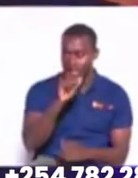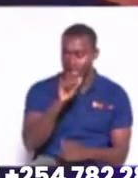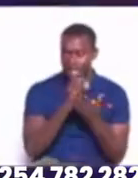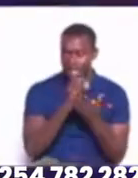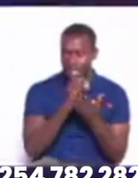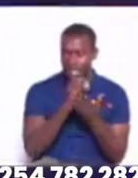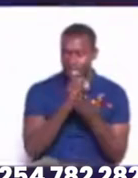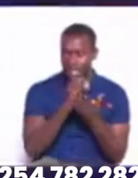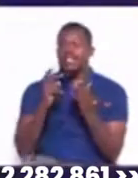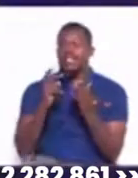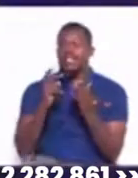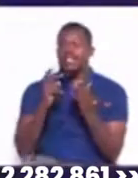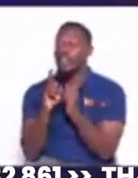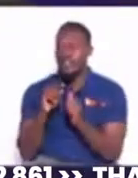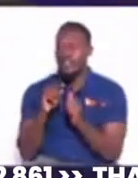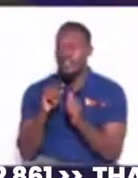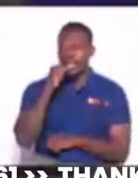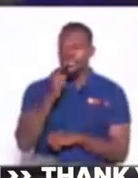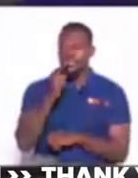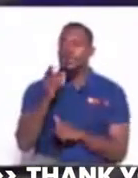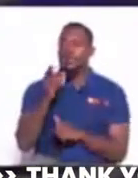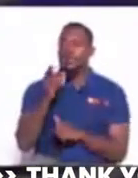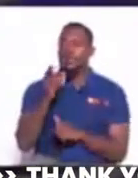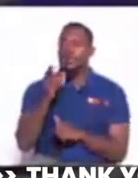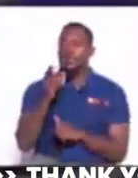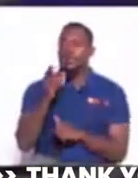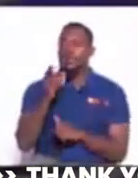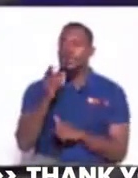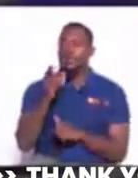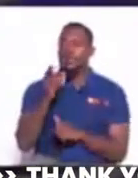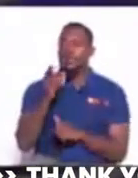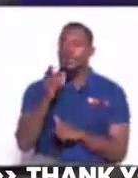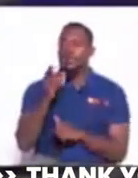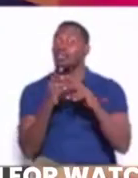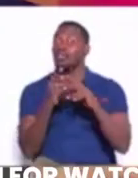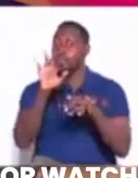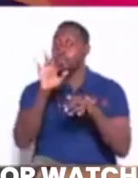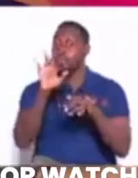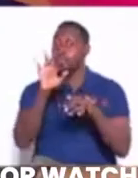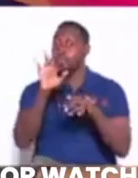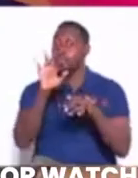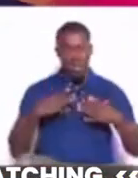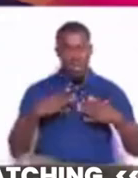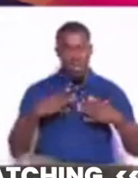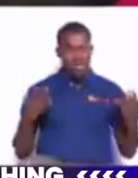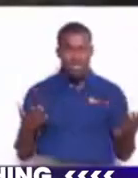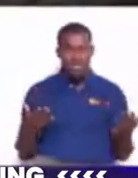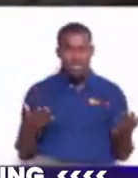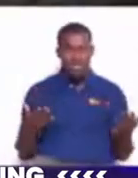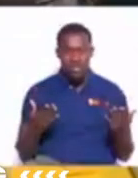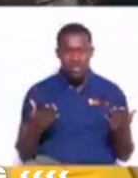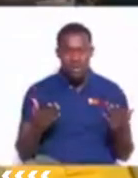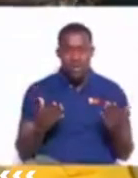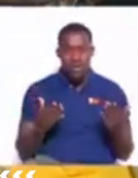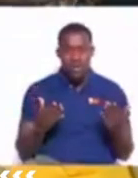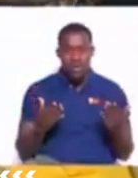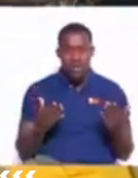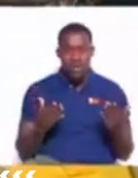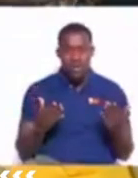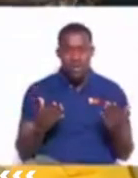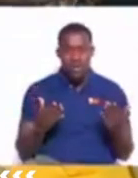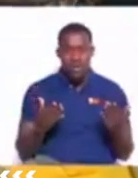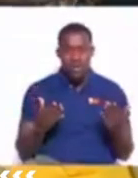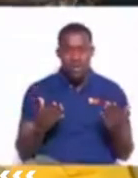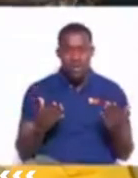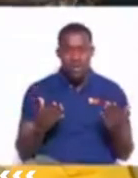brings salvation has appeared to all men. Who has the grace of God appeared to, everybody? Who has it appeared to? All men. Did it appear